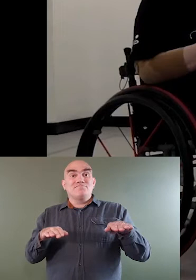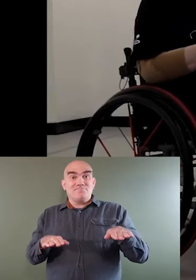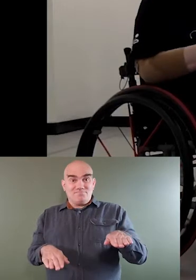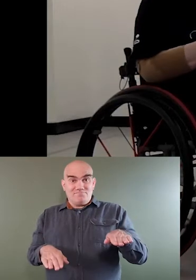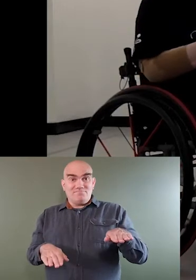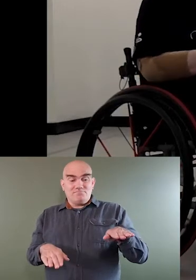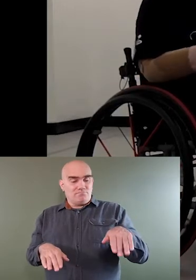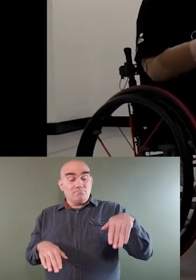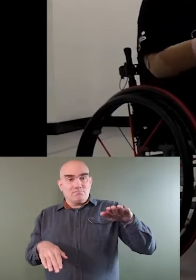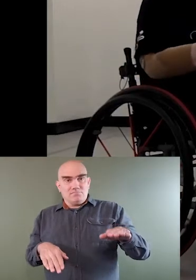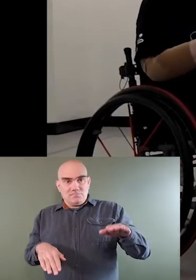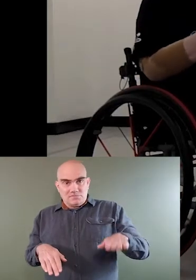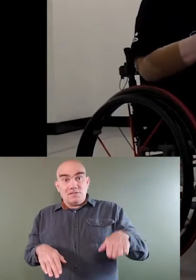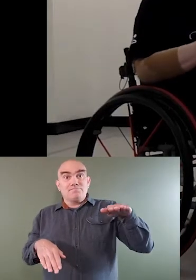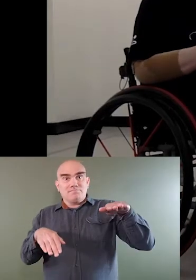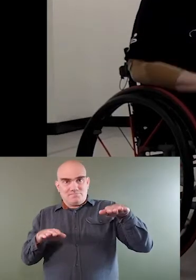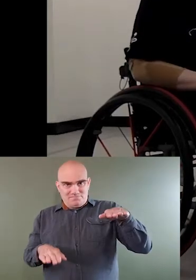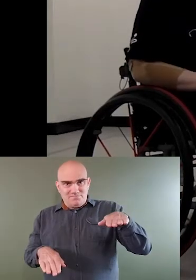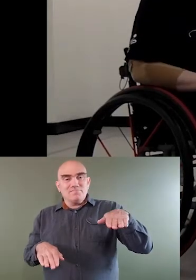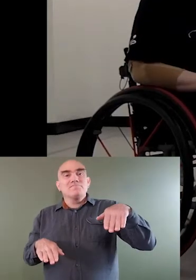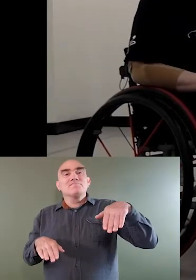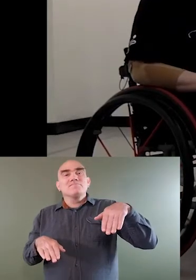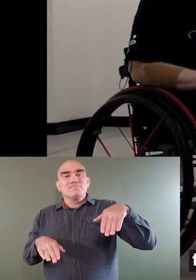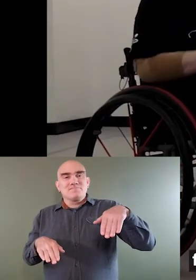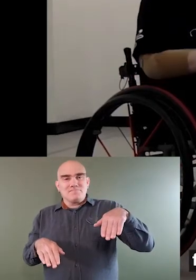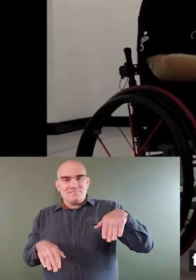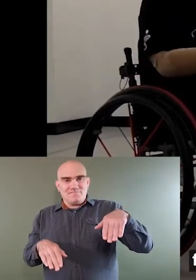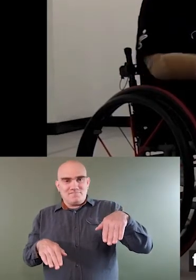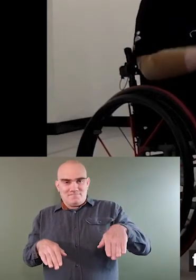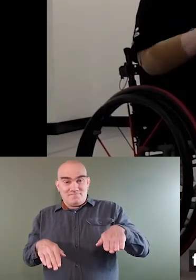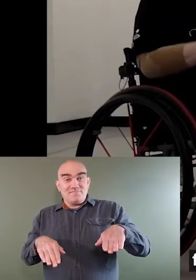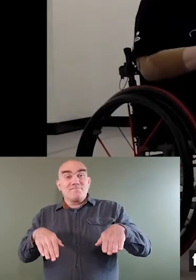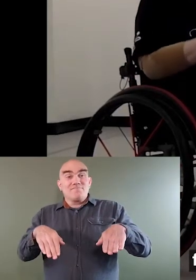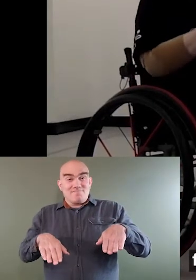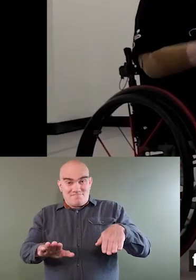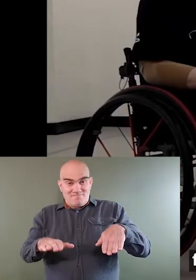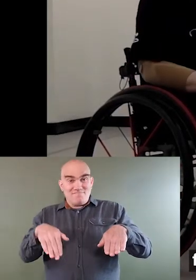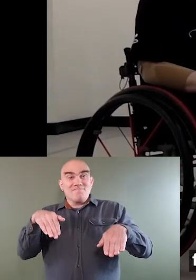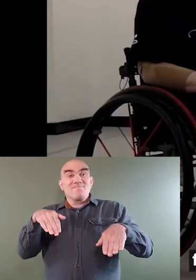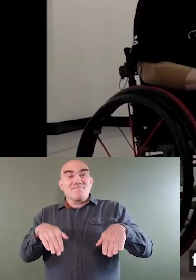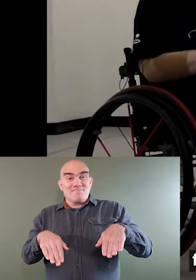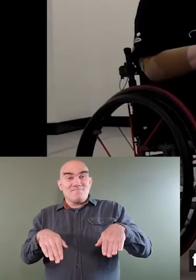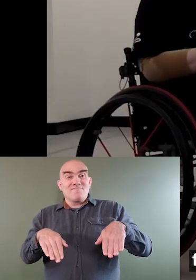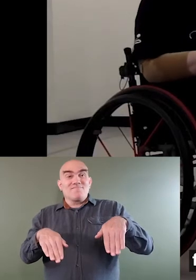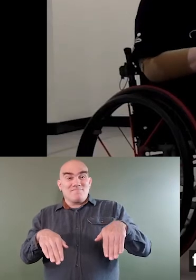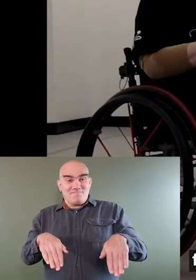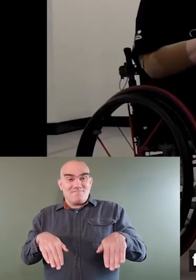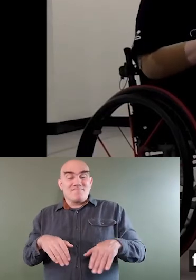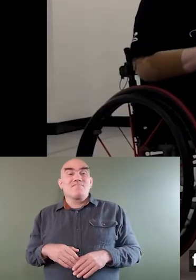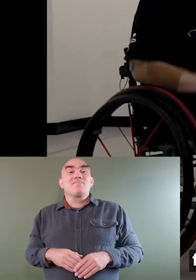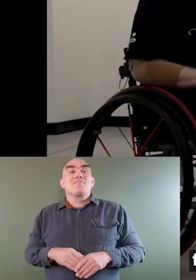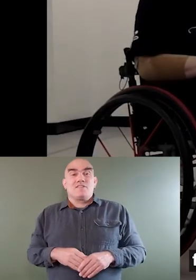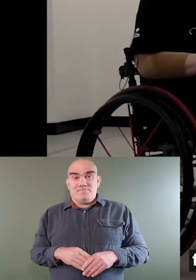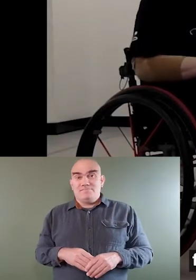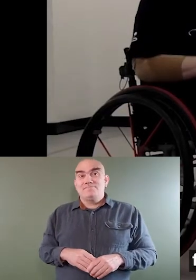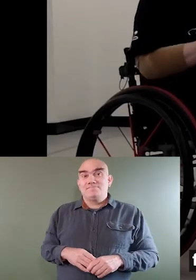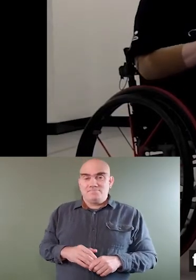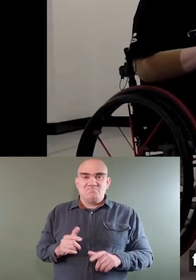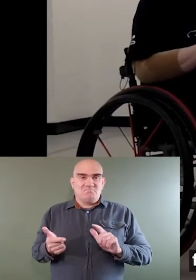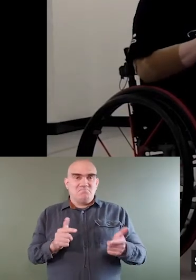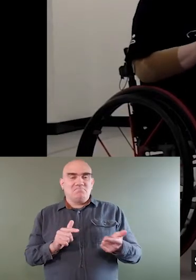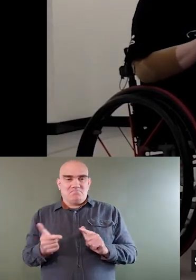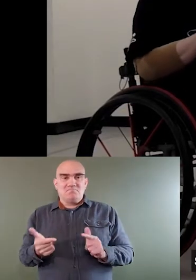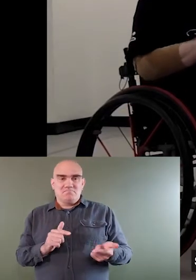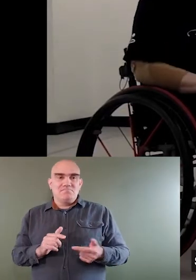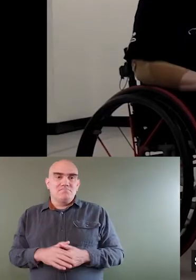left, step, stomp, hop, step, go, left, step, stomp, hop, step, go,